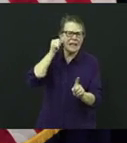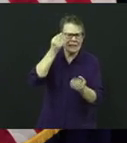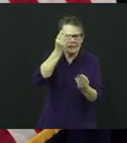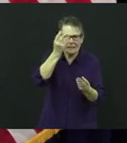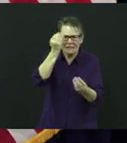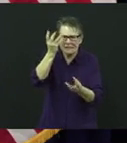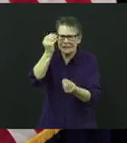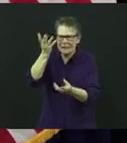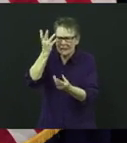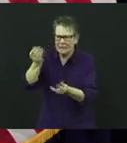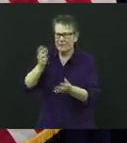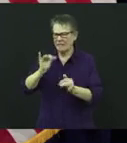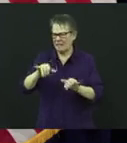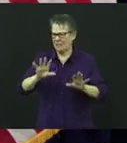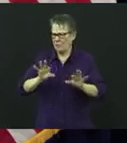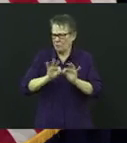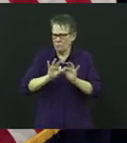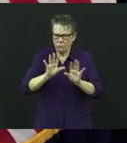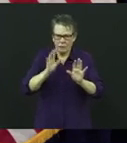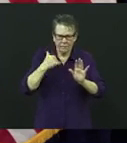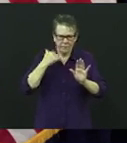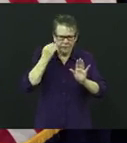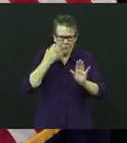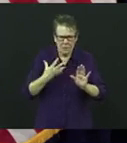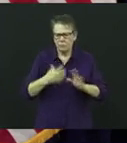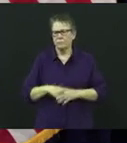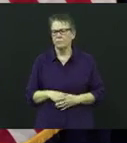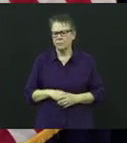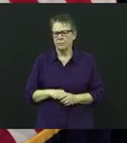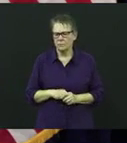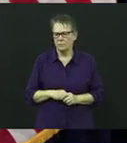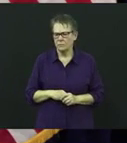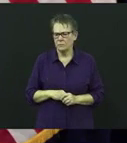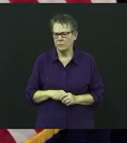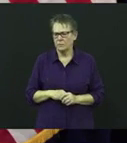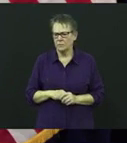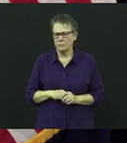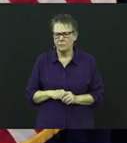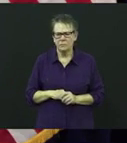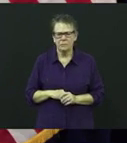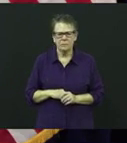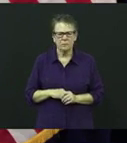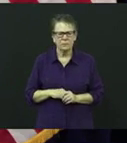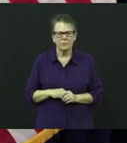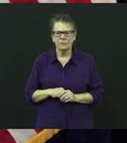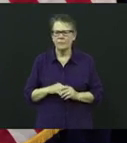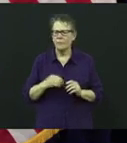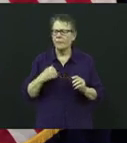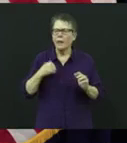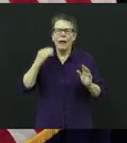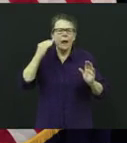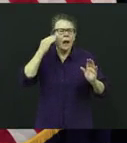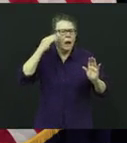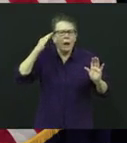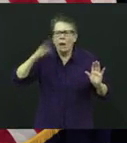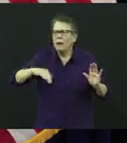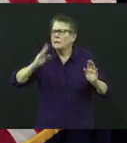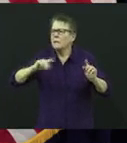to prove that there are both knuckleheads out there on the one hand, and on the other hand, we see them and we're enforcing